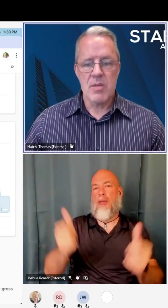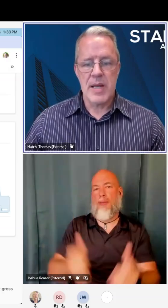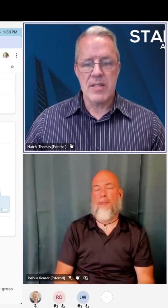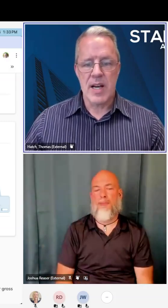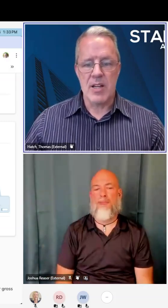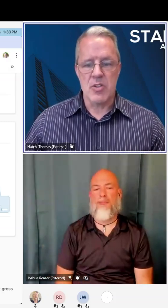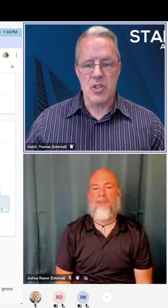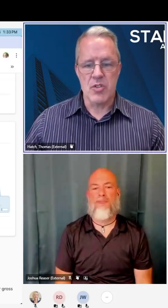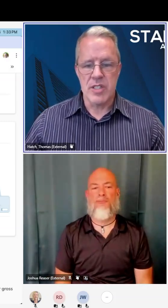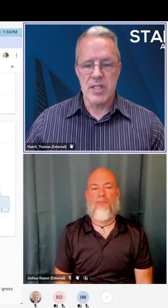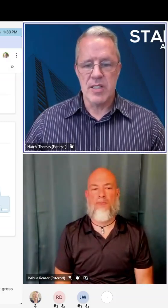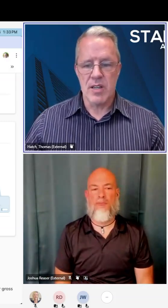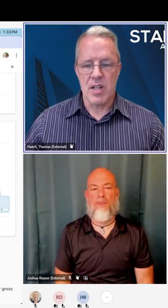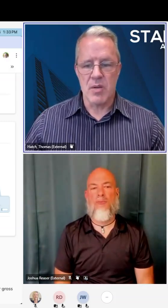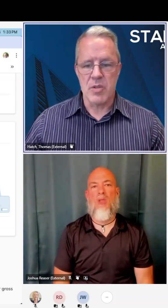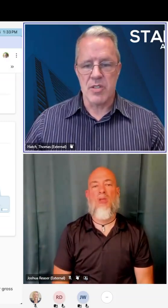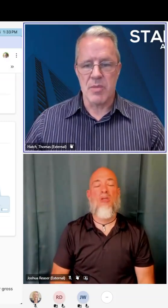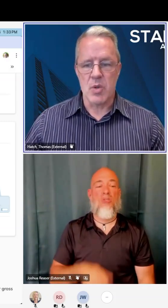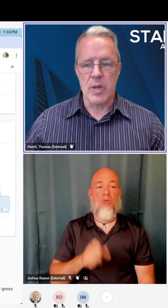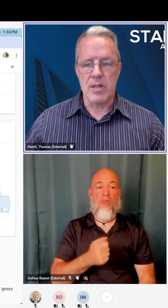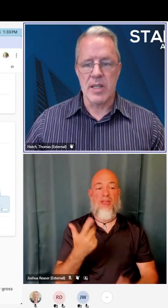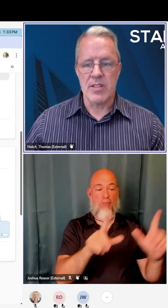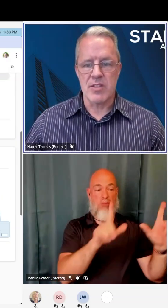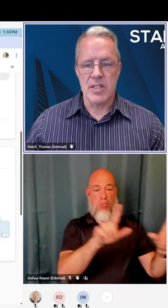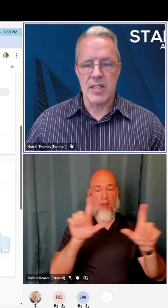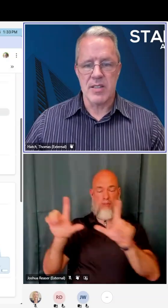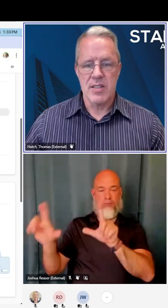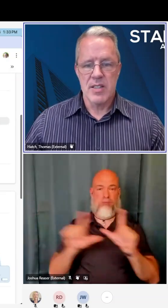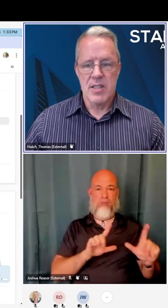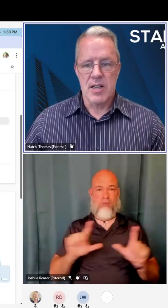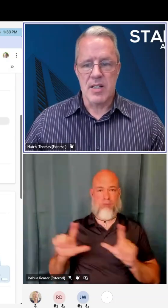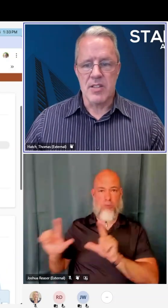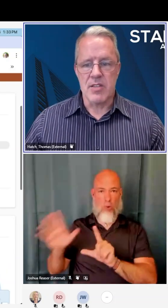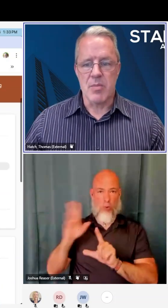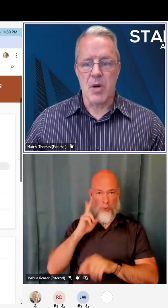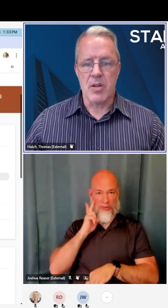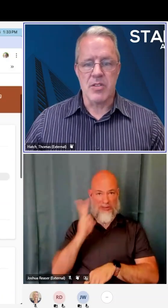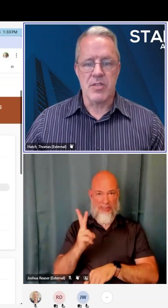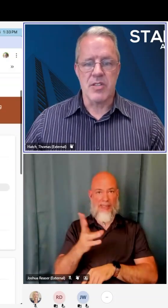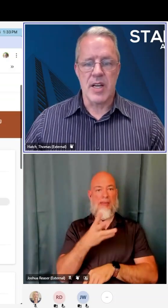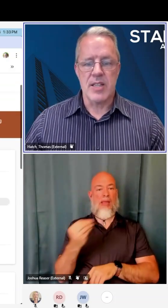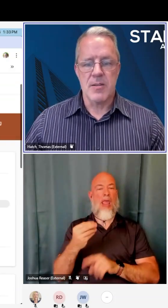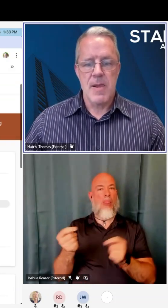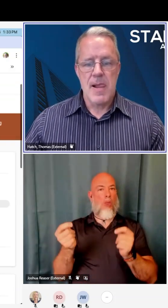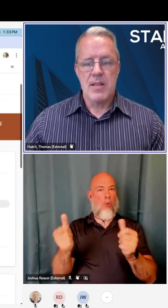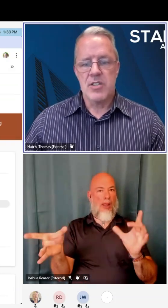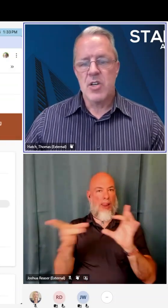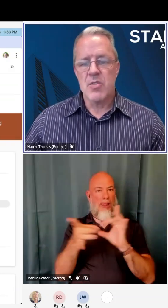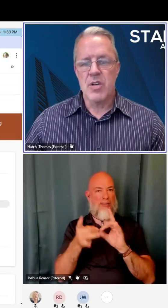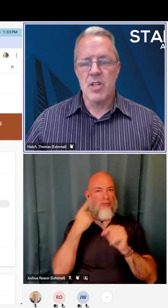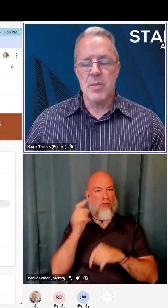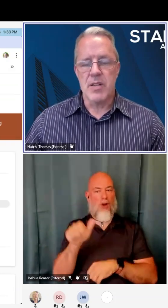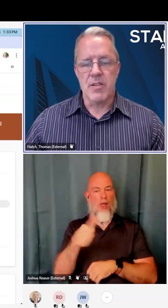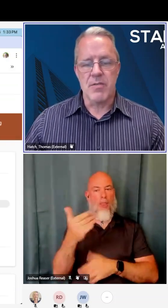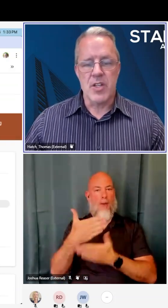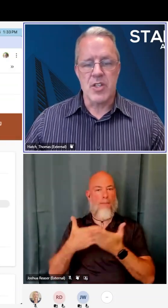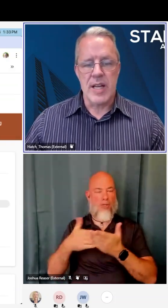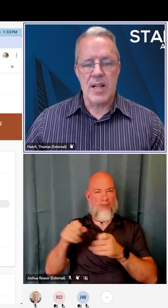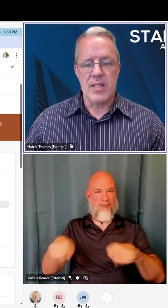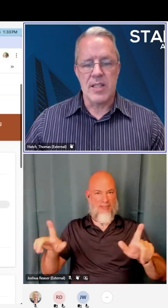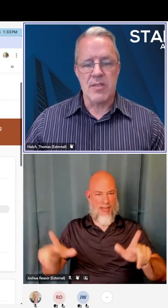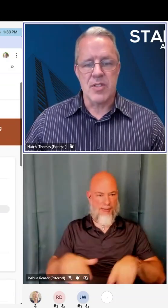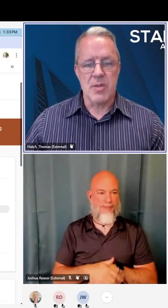So these are the main tiles you'll see, along with some of the quick links to get to different parts of the site. Let's go over a little bit of